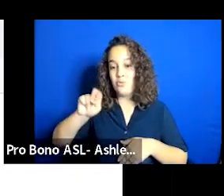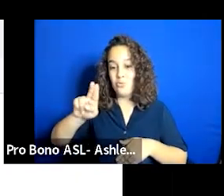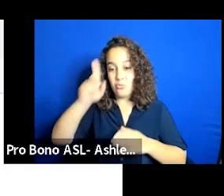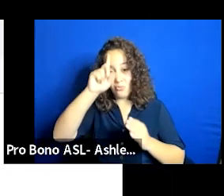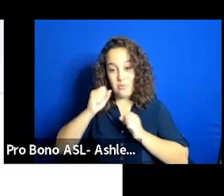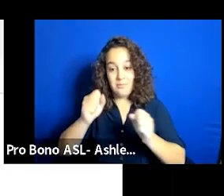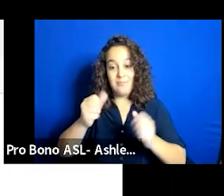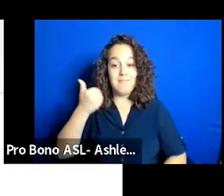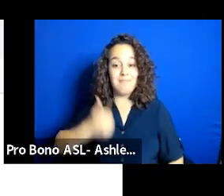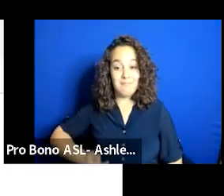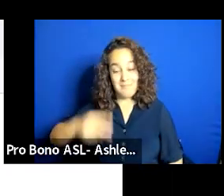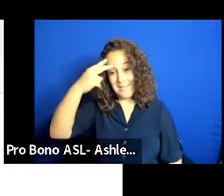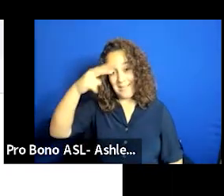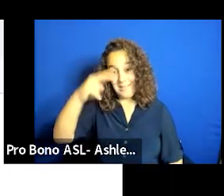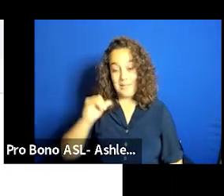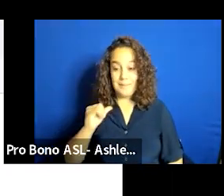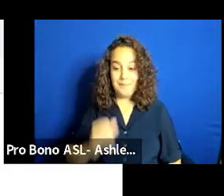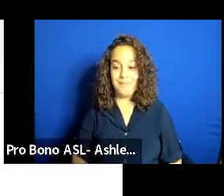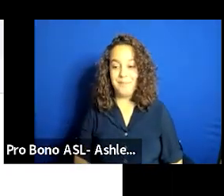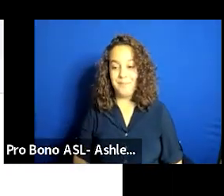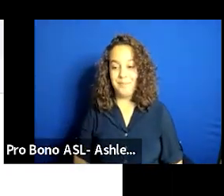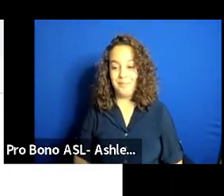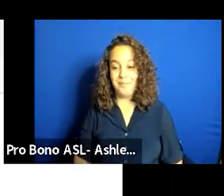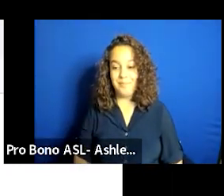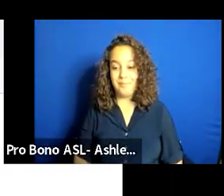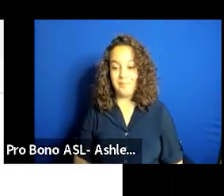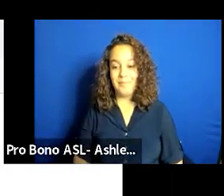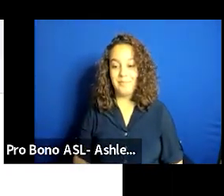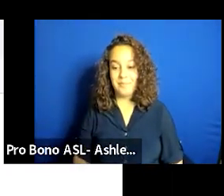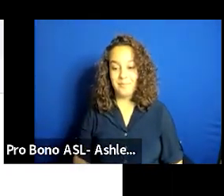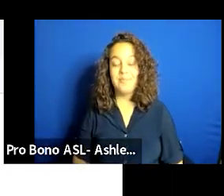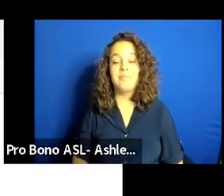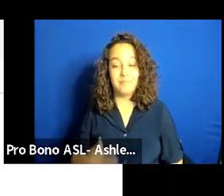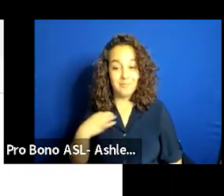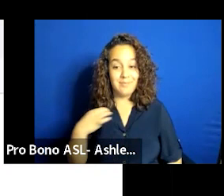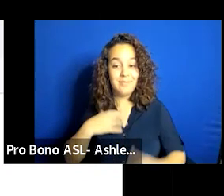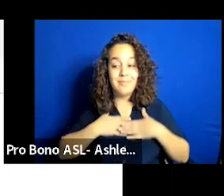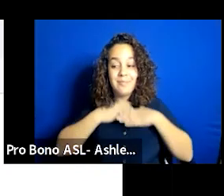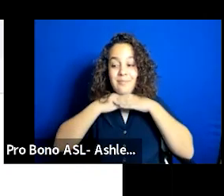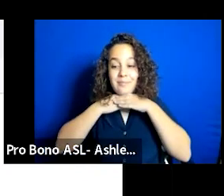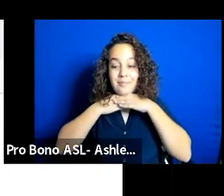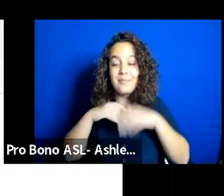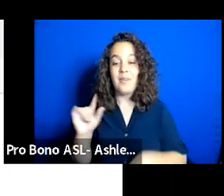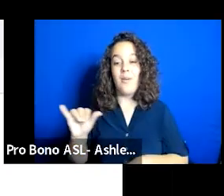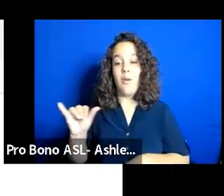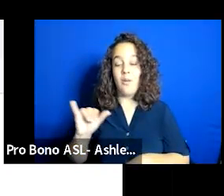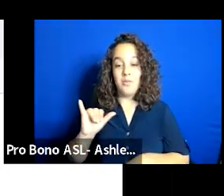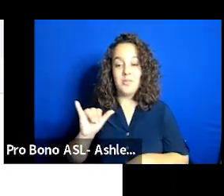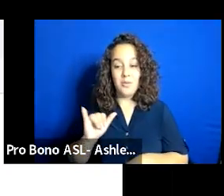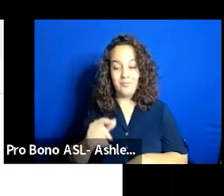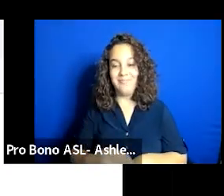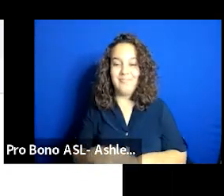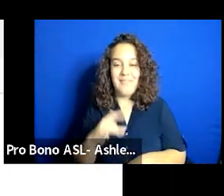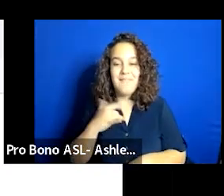a Latina female. I'm wearing a black turtleneck, green sweater, and nerdy glasses. Happy to be